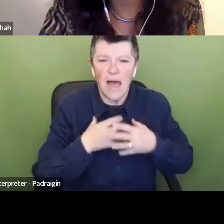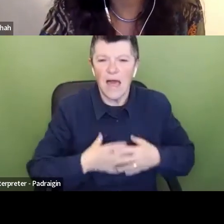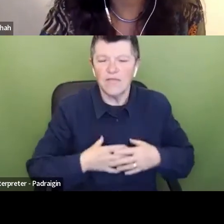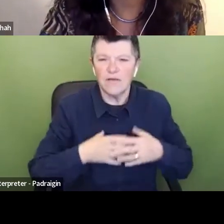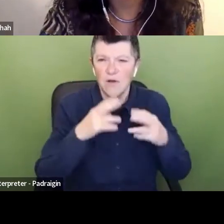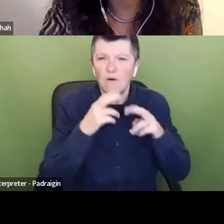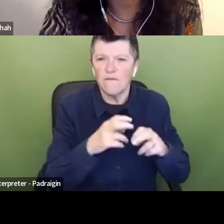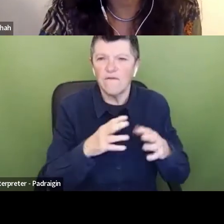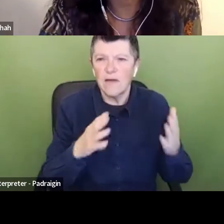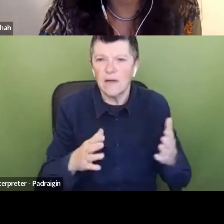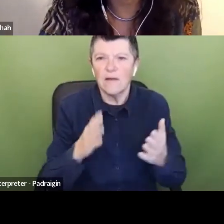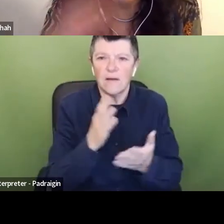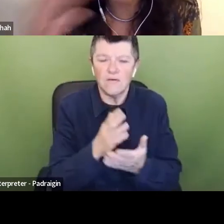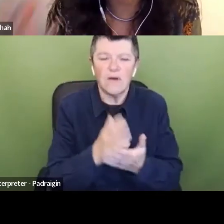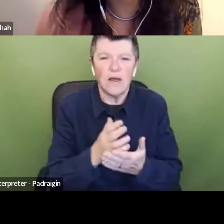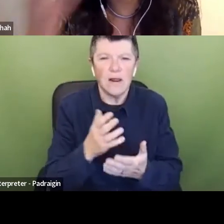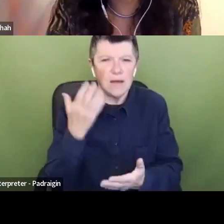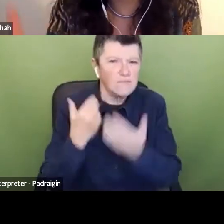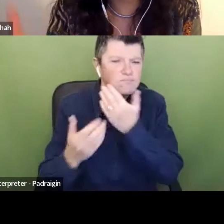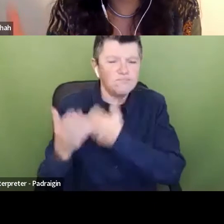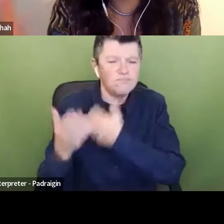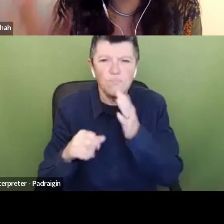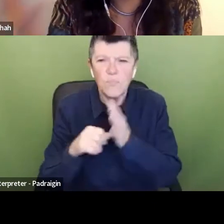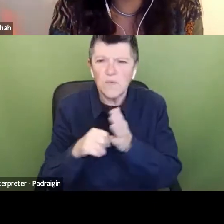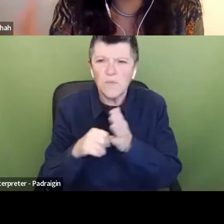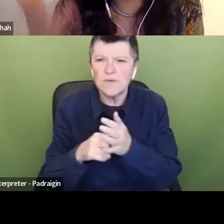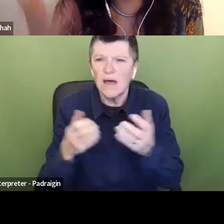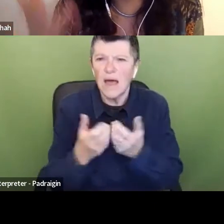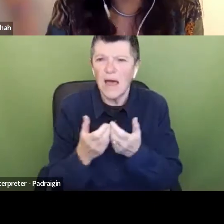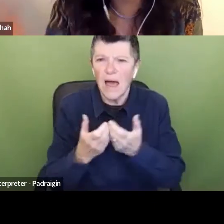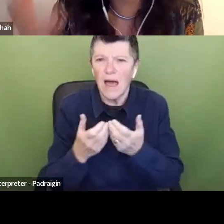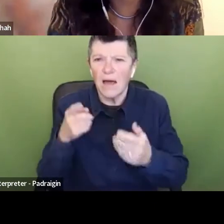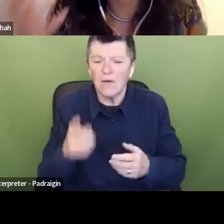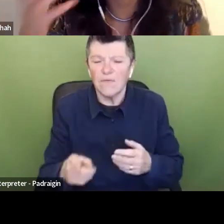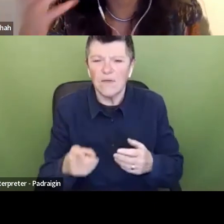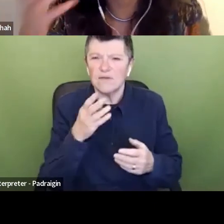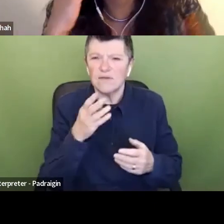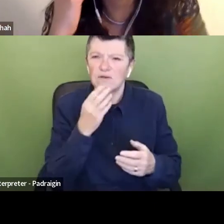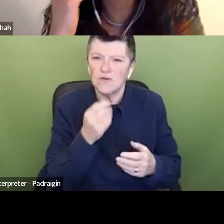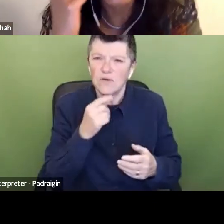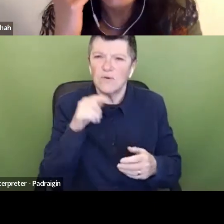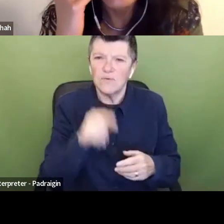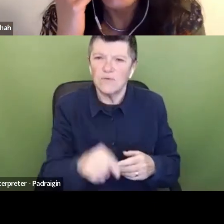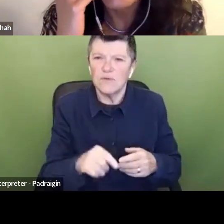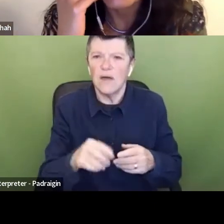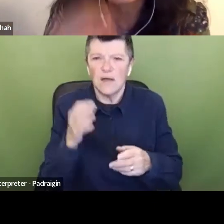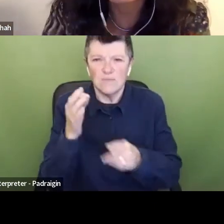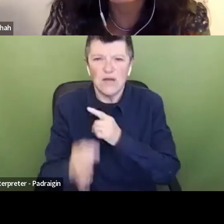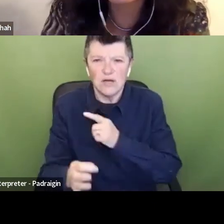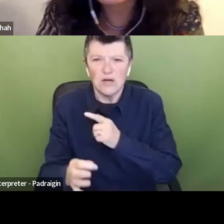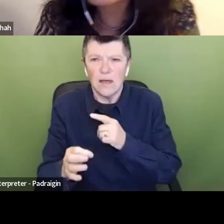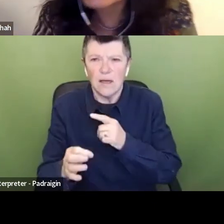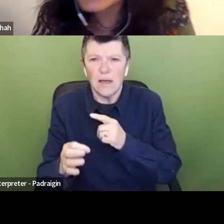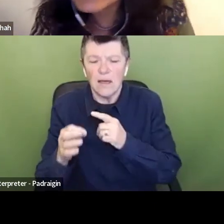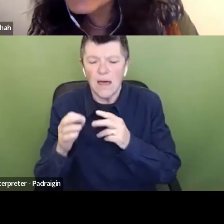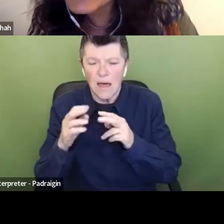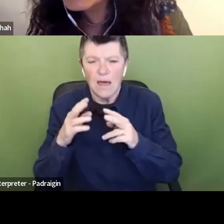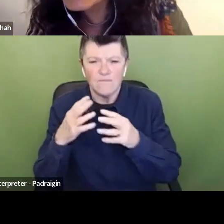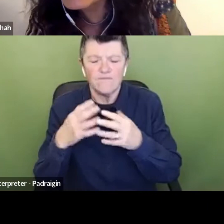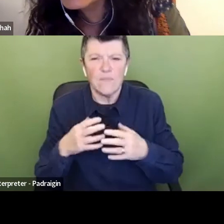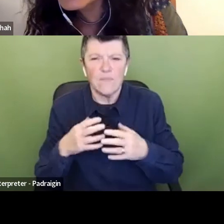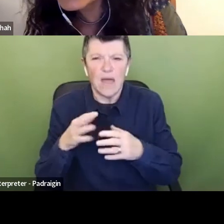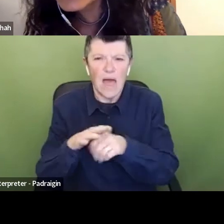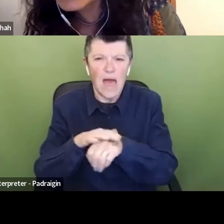Age-old problems of how anthropology gets then used, ethnography especially gets used. Okay, we